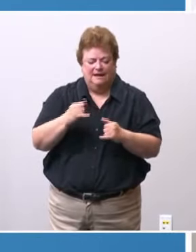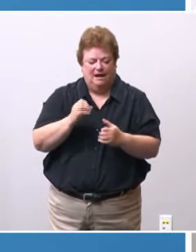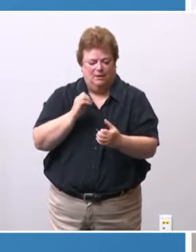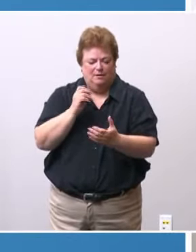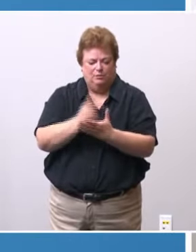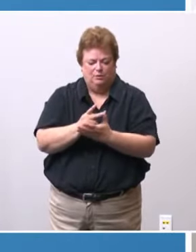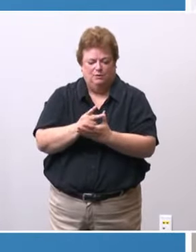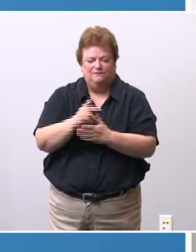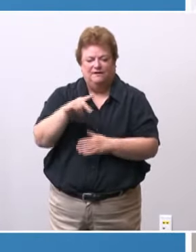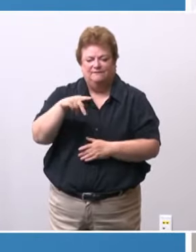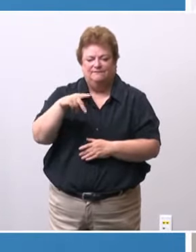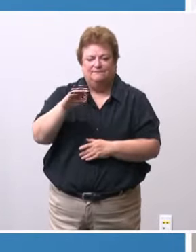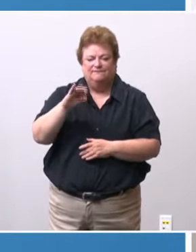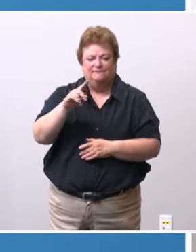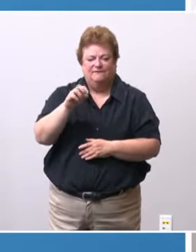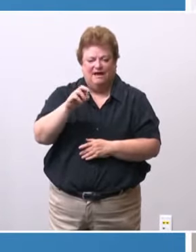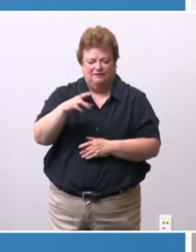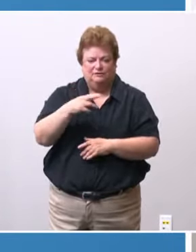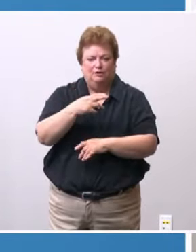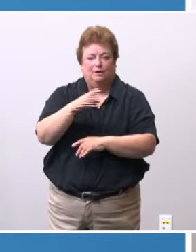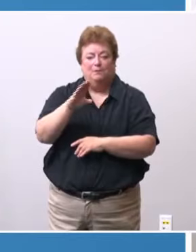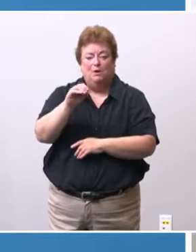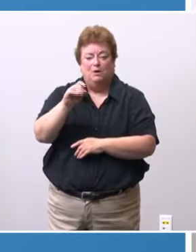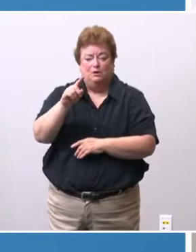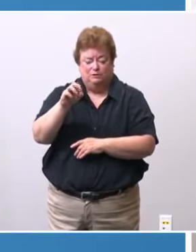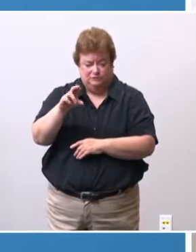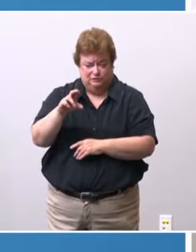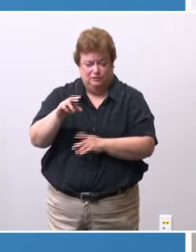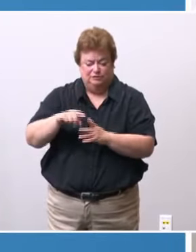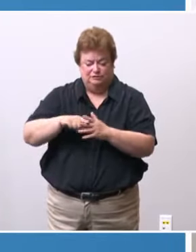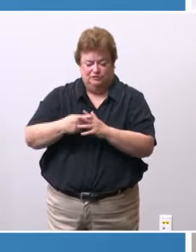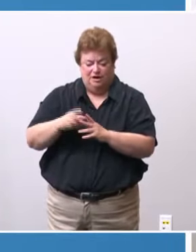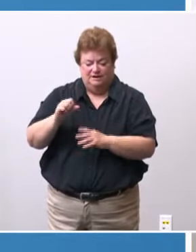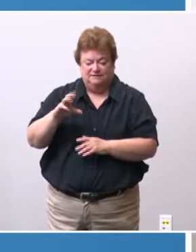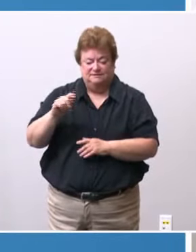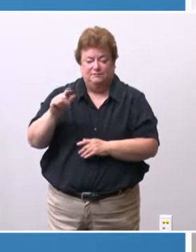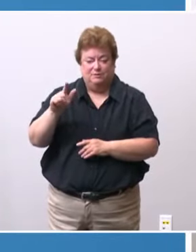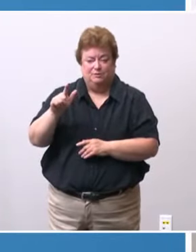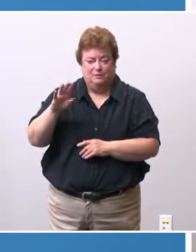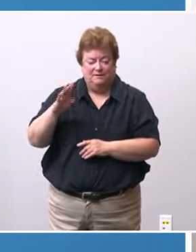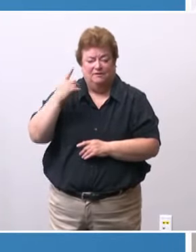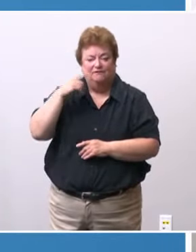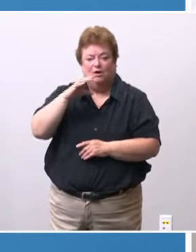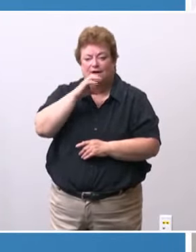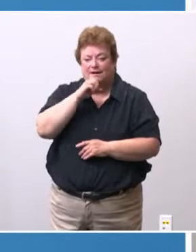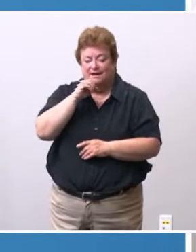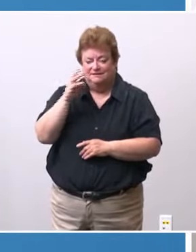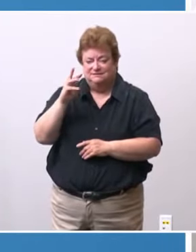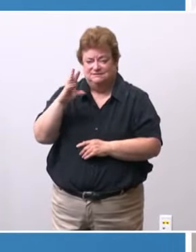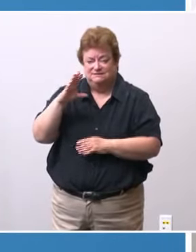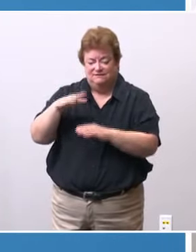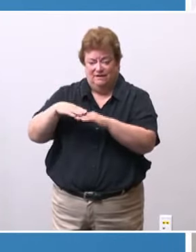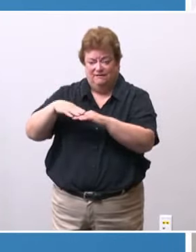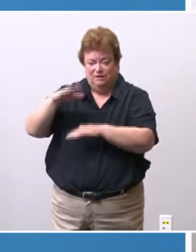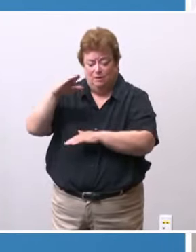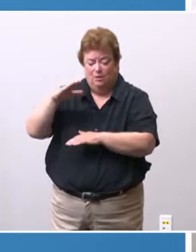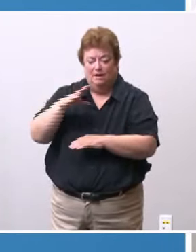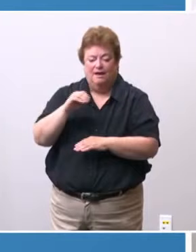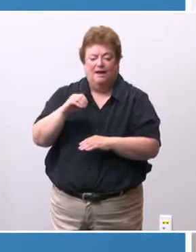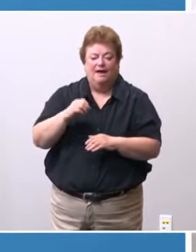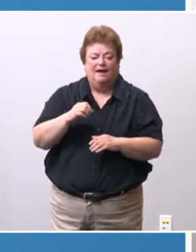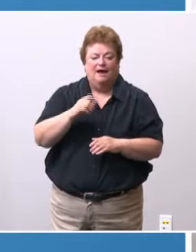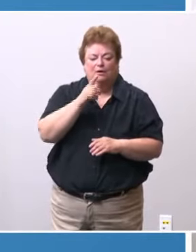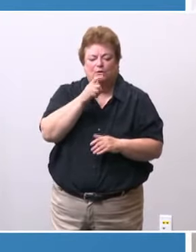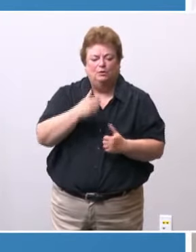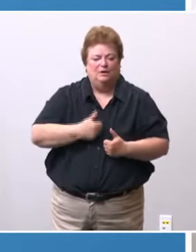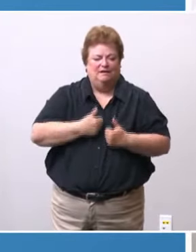approved Pfizer booster doses on September 24th for people 65 and older and residents in